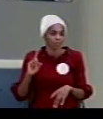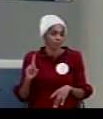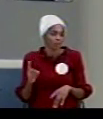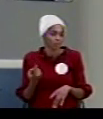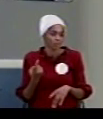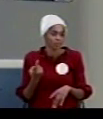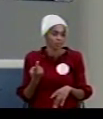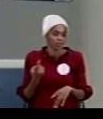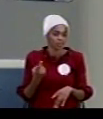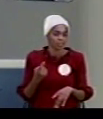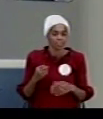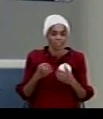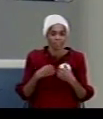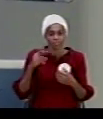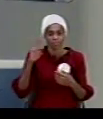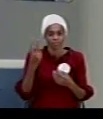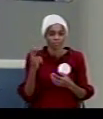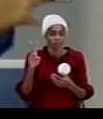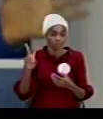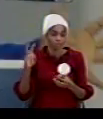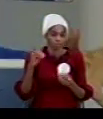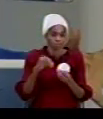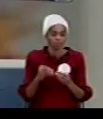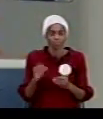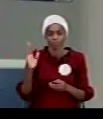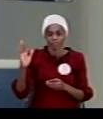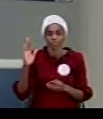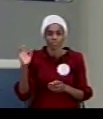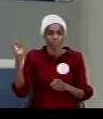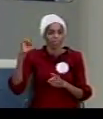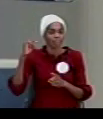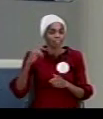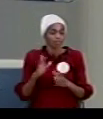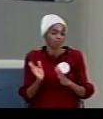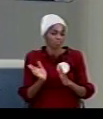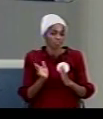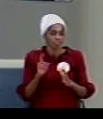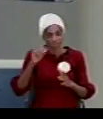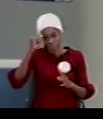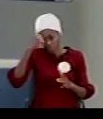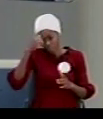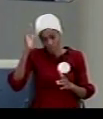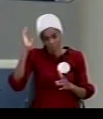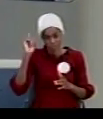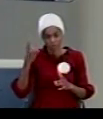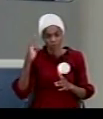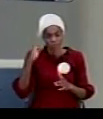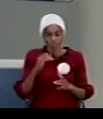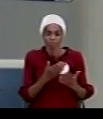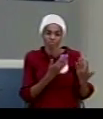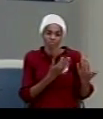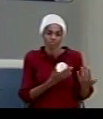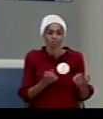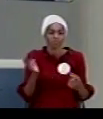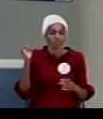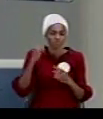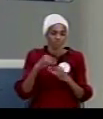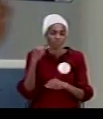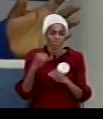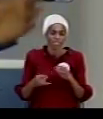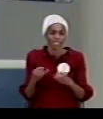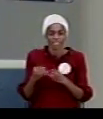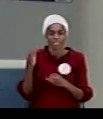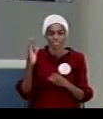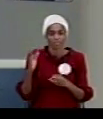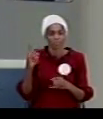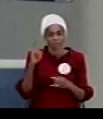will be reserved until we start testimonies proper tonight. Yes. Don't run away. You will see testified tonight when